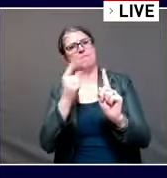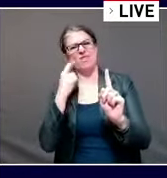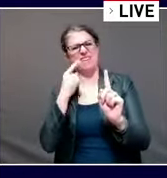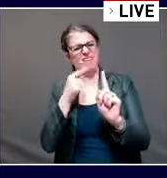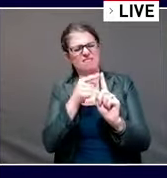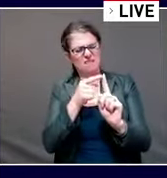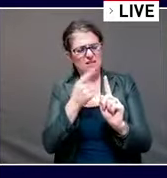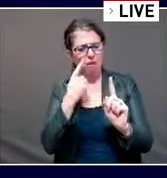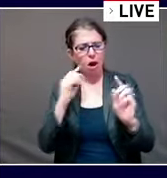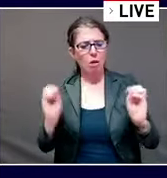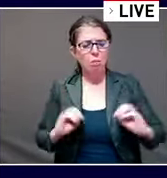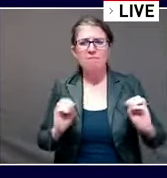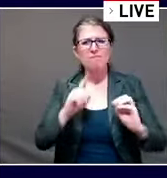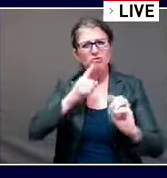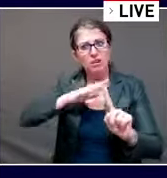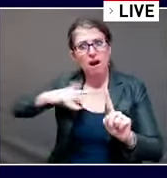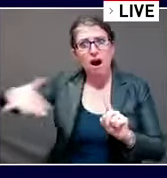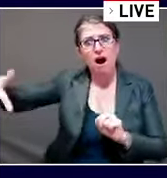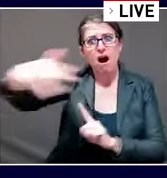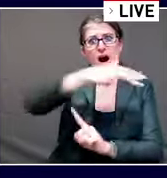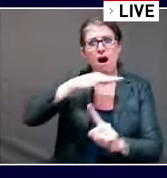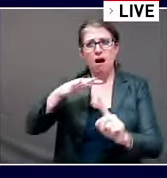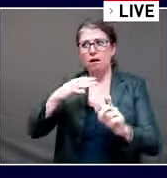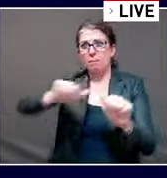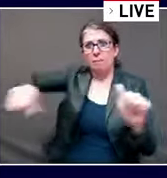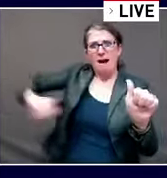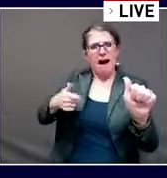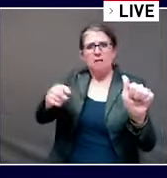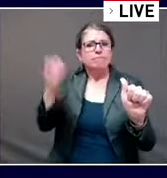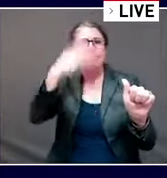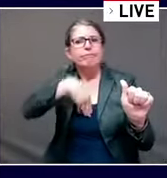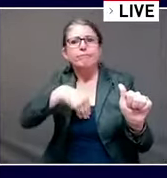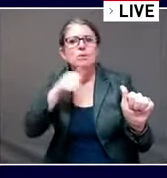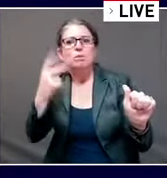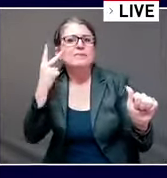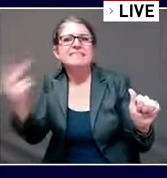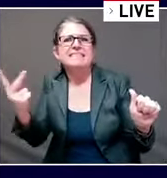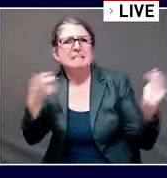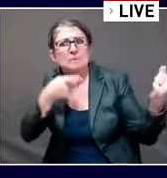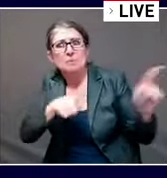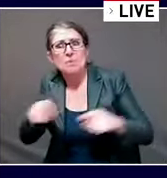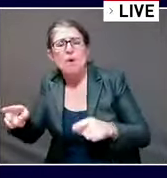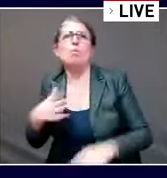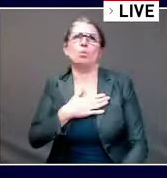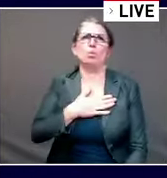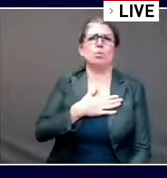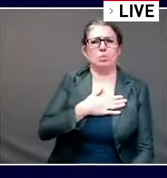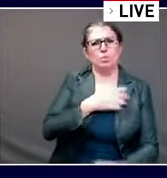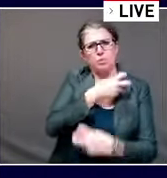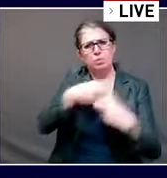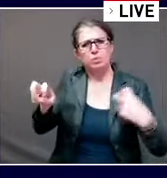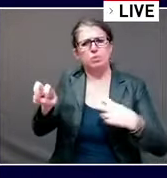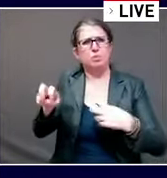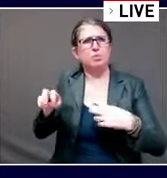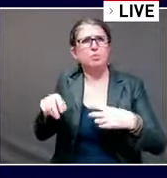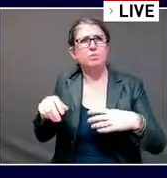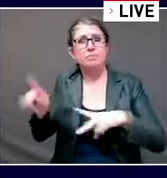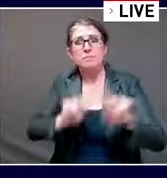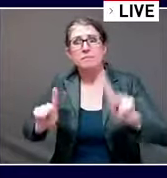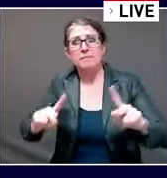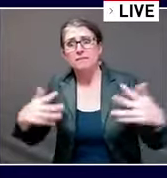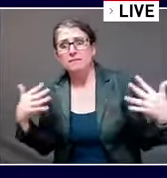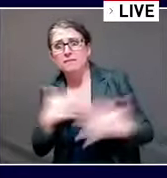that vein, one of the most difficult things to quantify is the anguish, the concern, and the fear that comes with